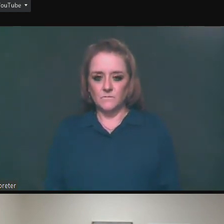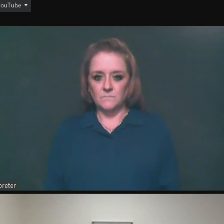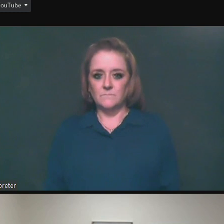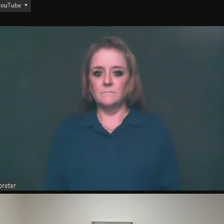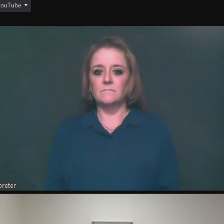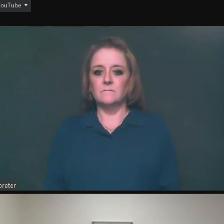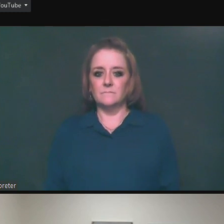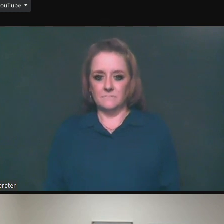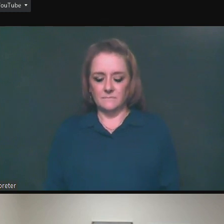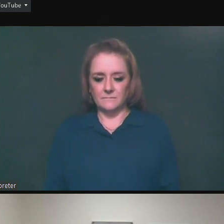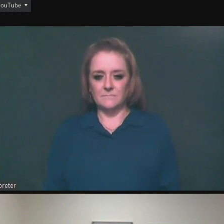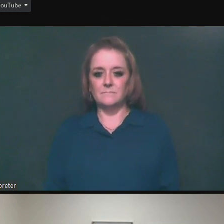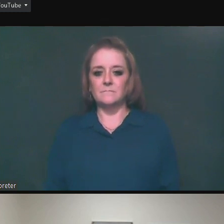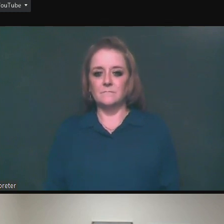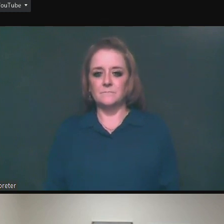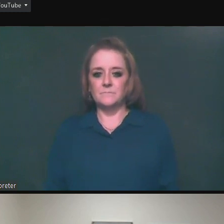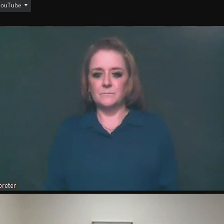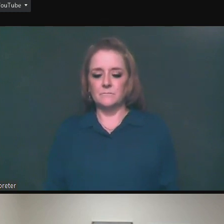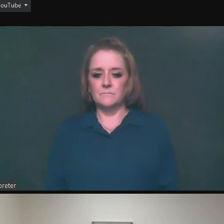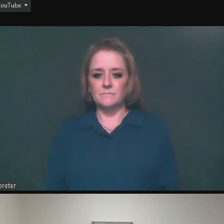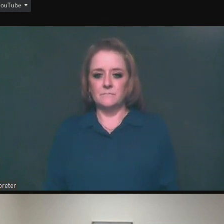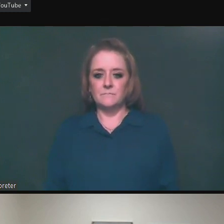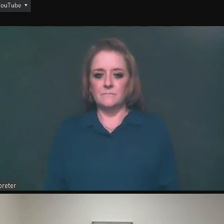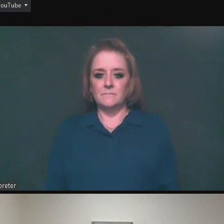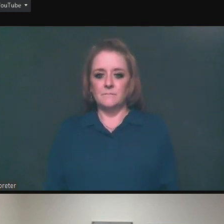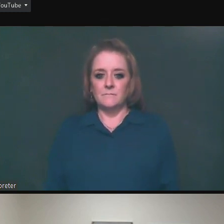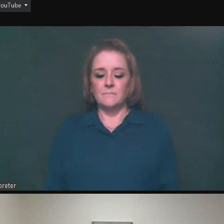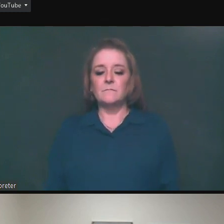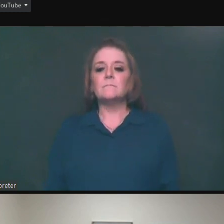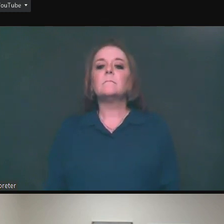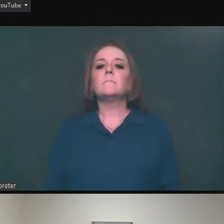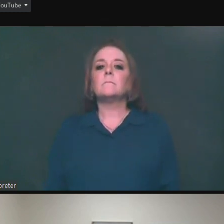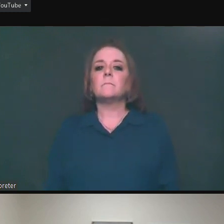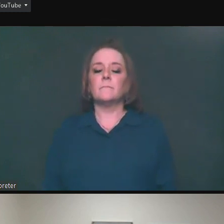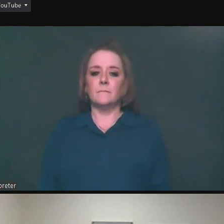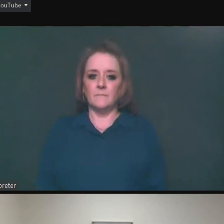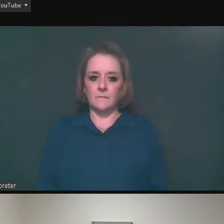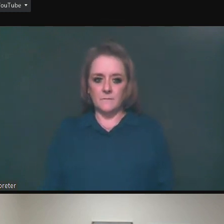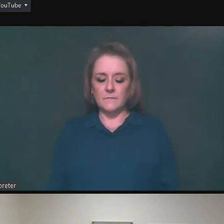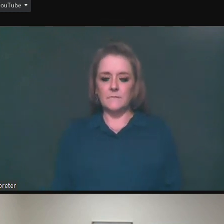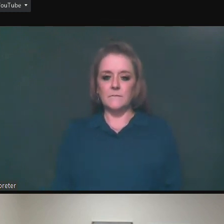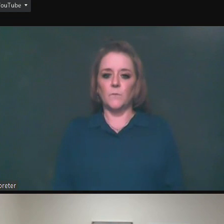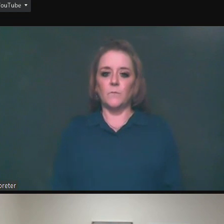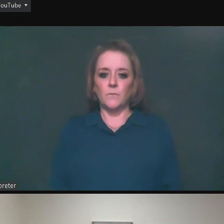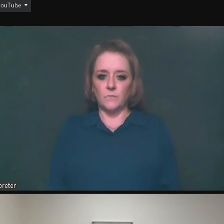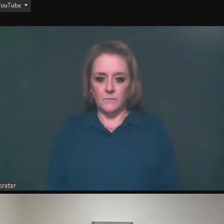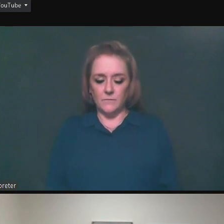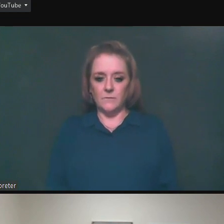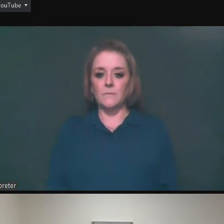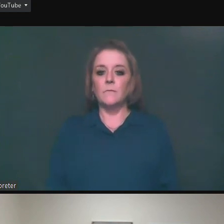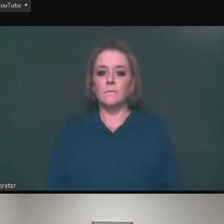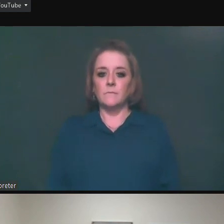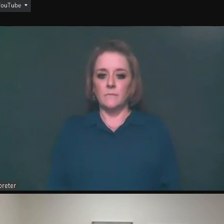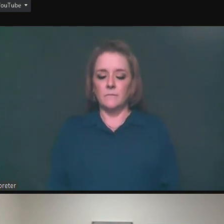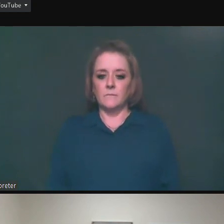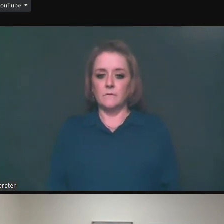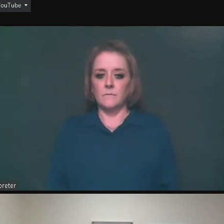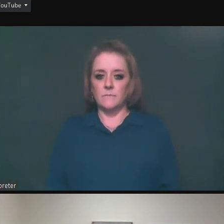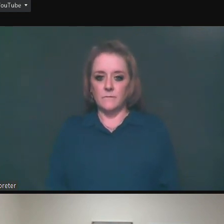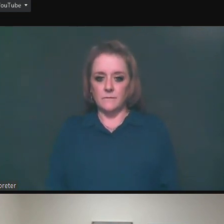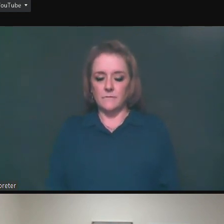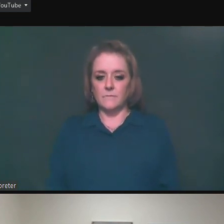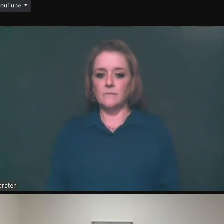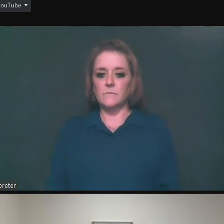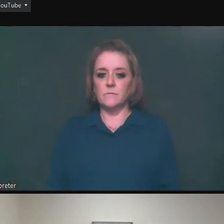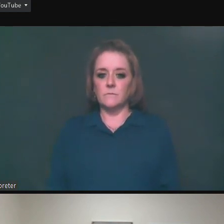negativos. Y por eso los mejores exámenes que tenemos ahora están siendo por el UMC o Covenant. Y